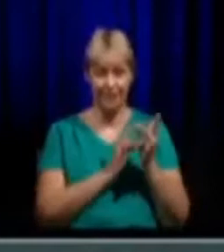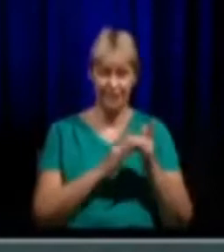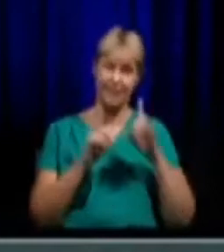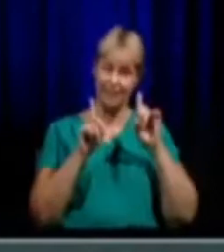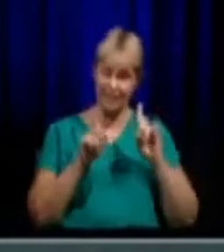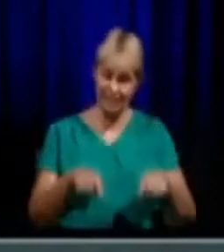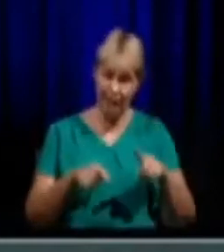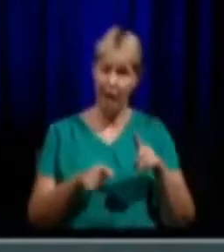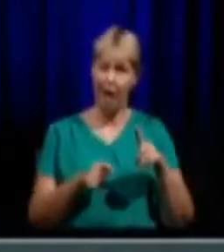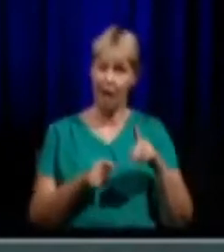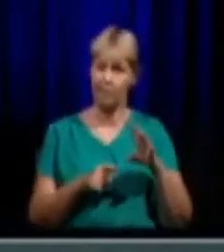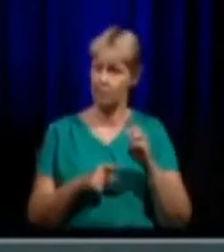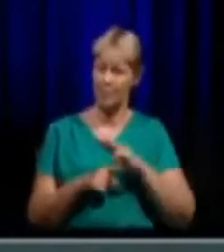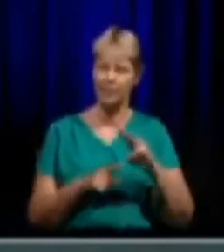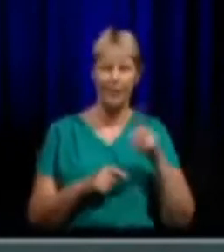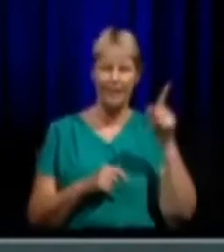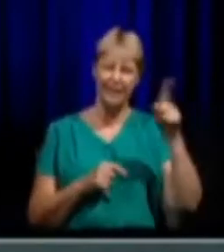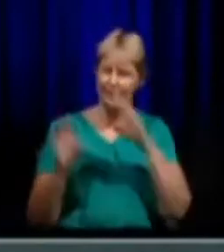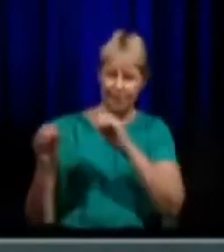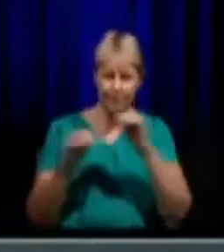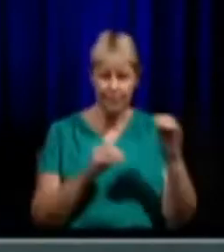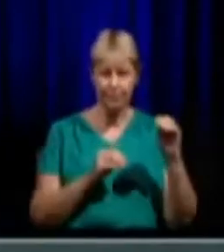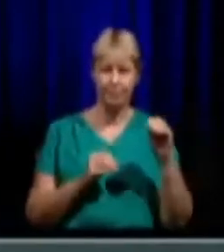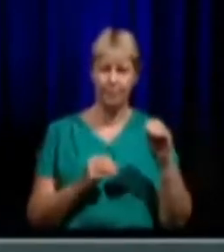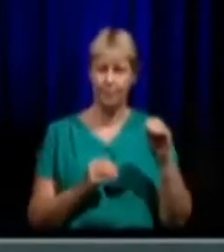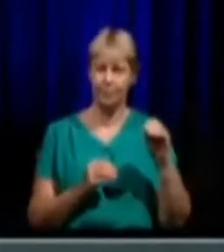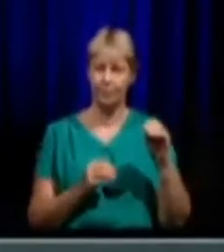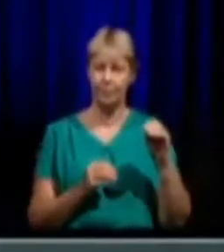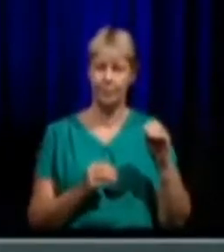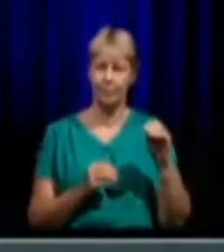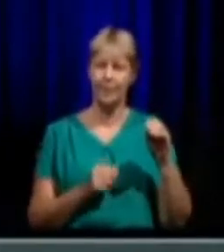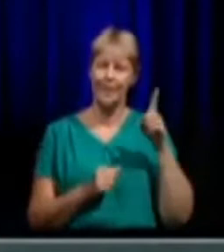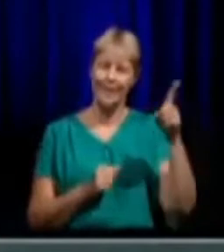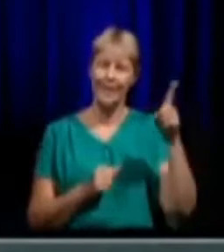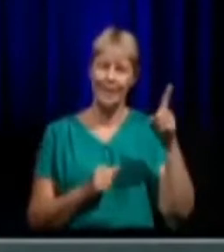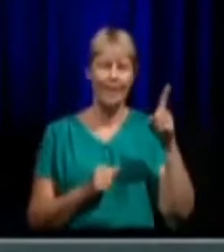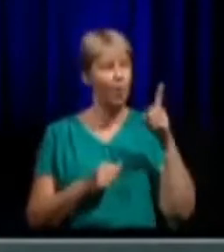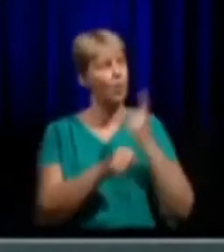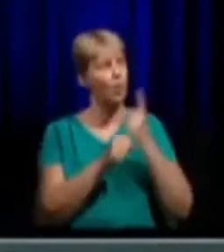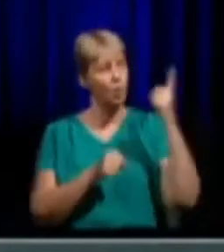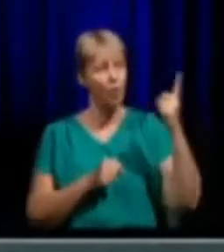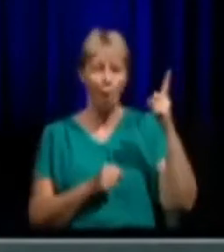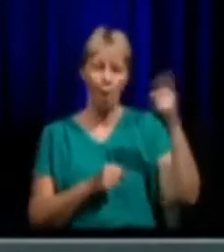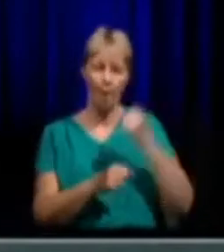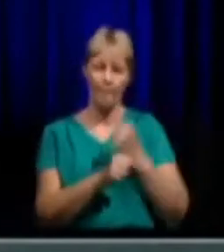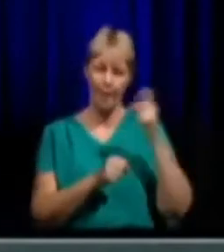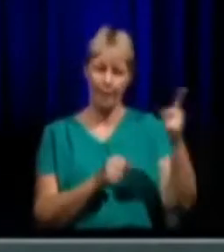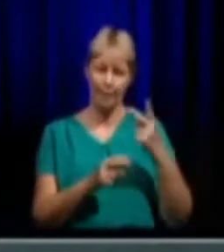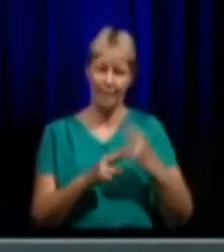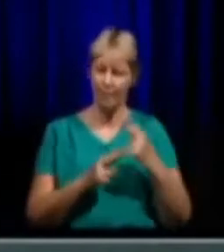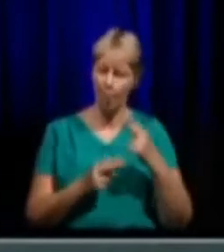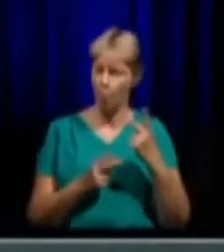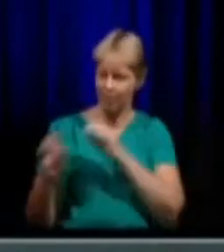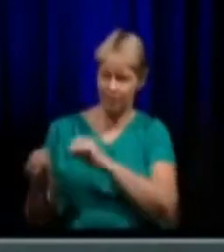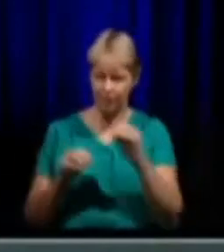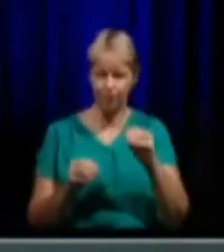years ago, he sought to go, he was on earth, he sought to go about the thing that God had created him for, that his purpose in this world that he'd sent him down to this